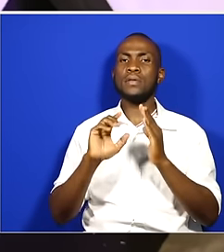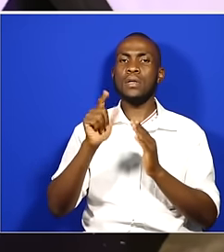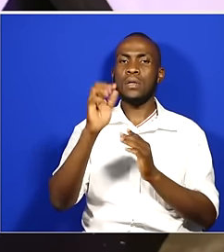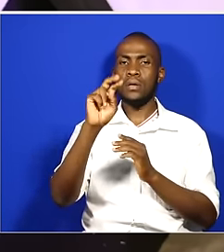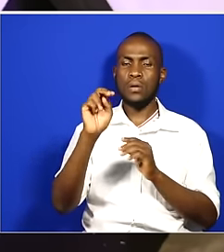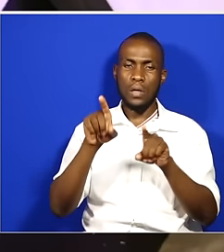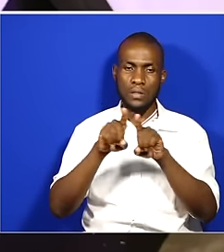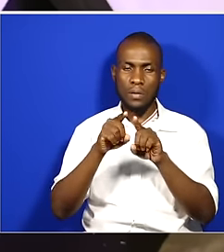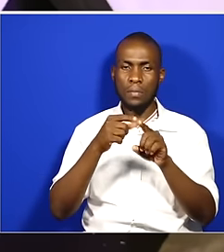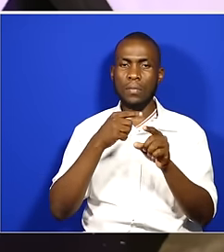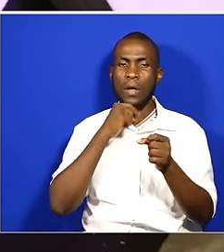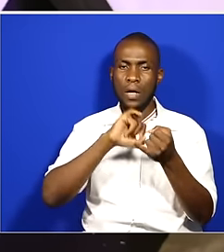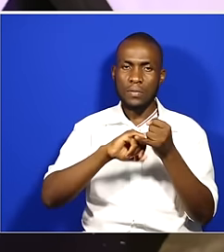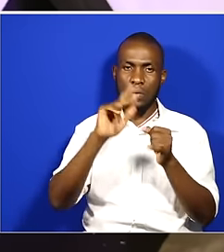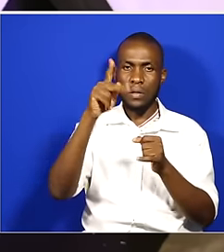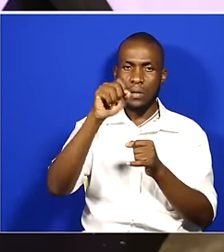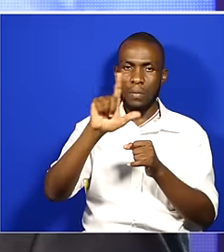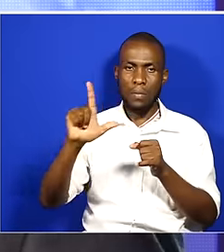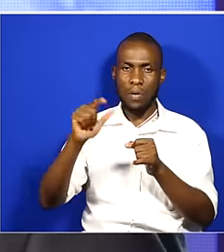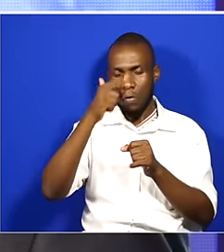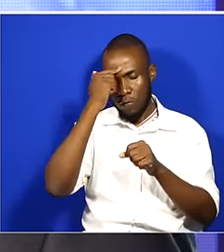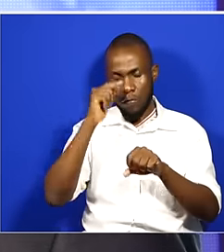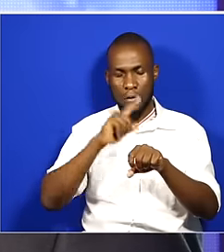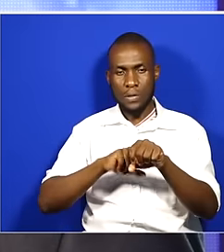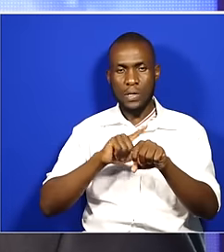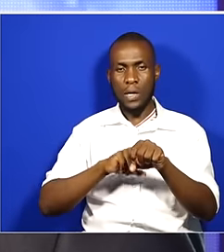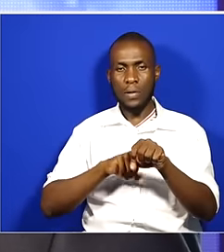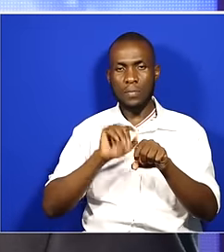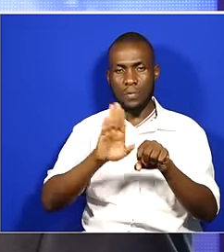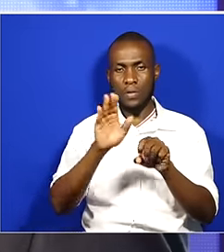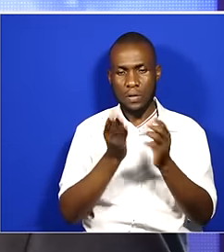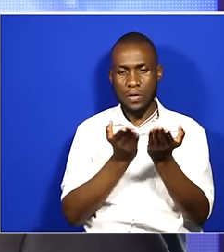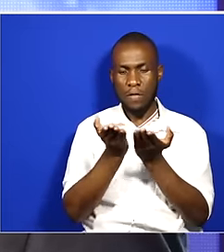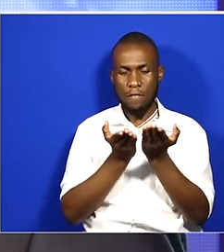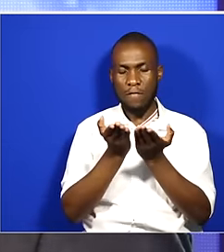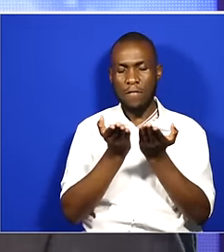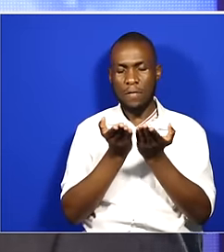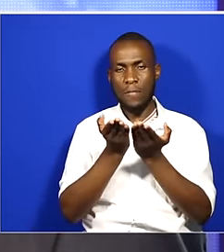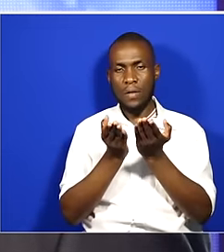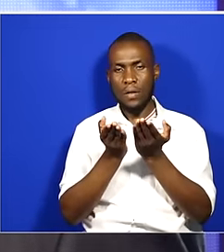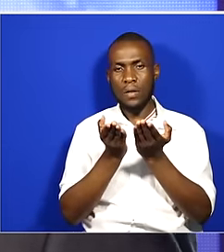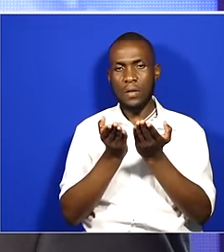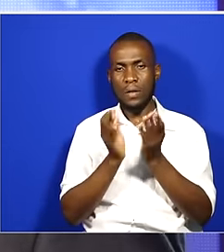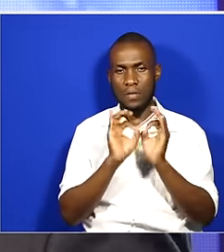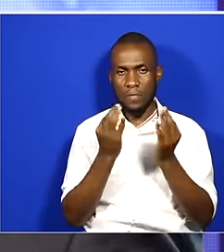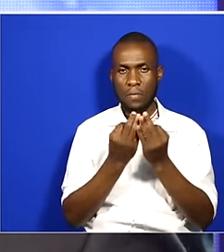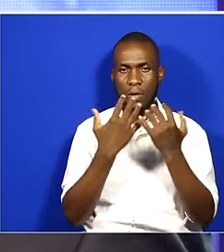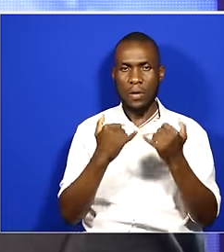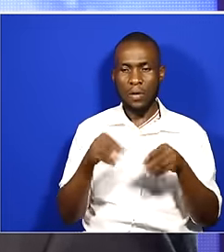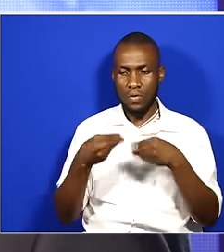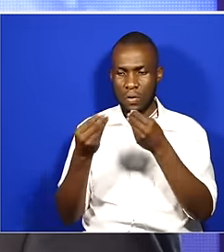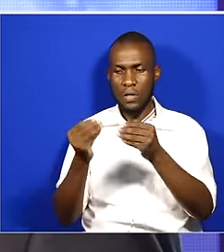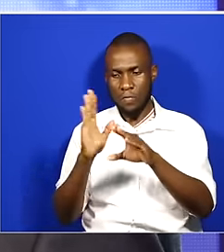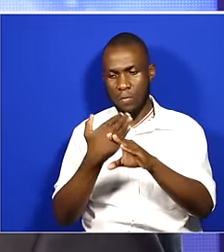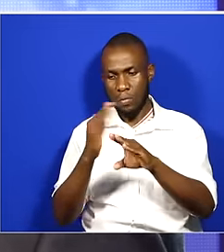Lynn Kohls, and to your husband, Paul Kohls, for spending time with us on the family service today. We have much more worship, and we want to hand over to